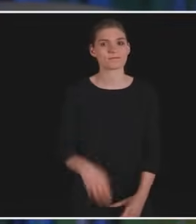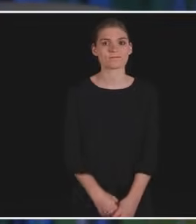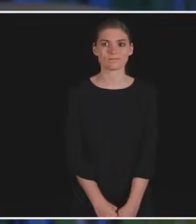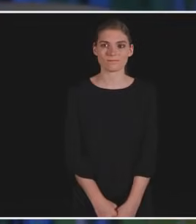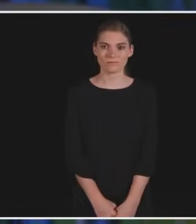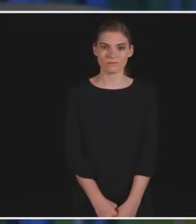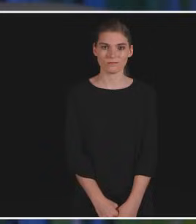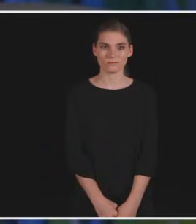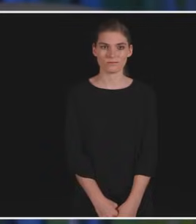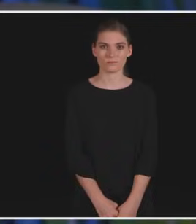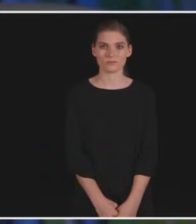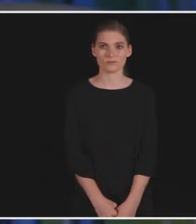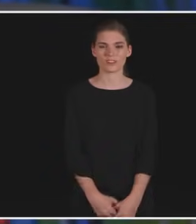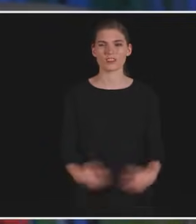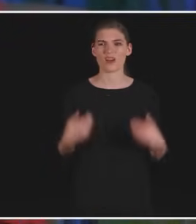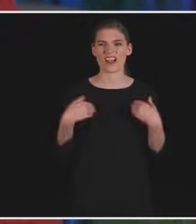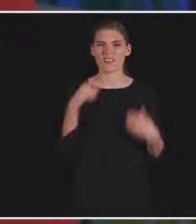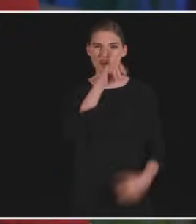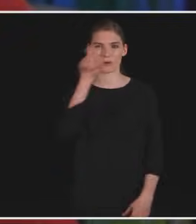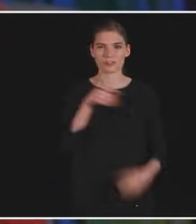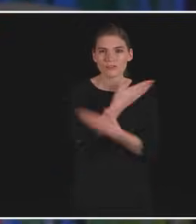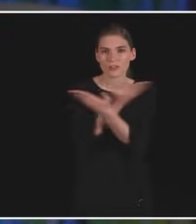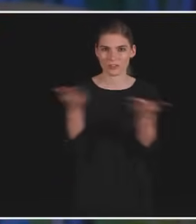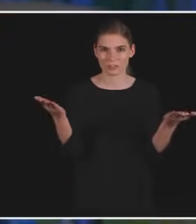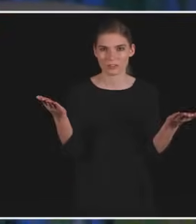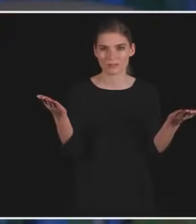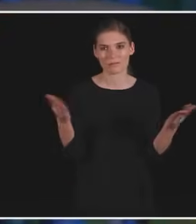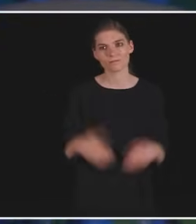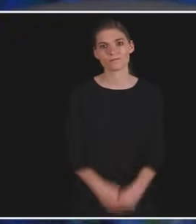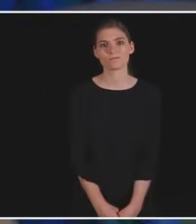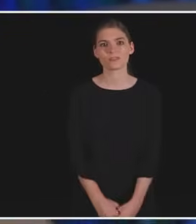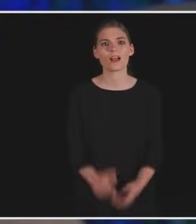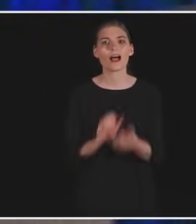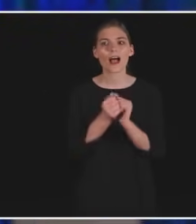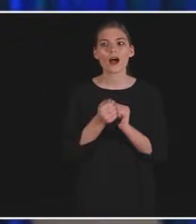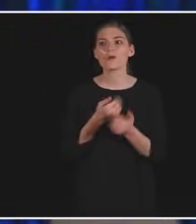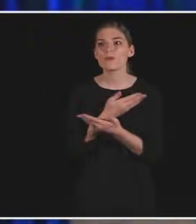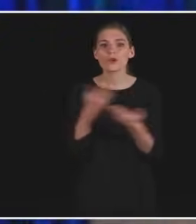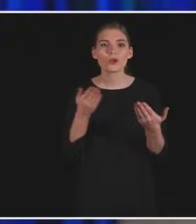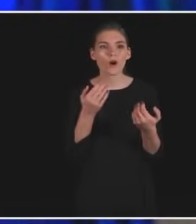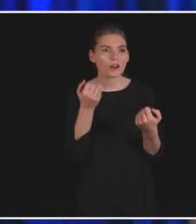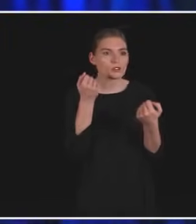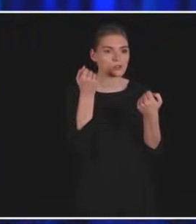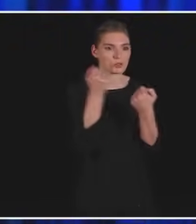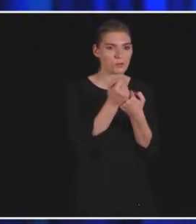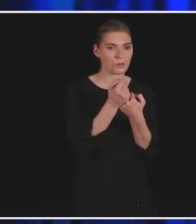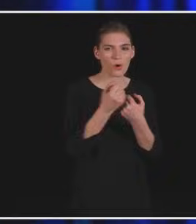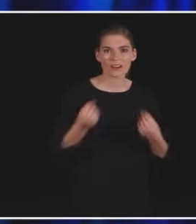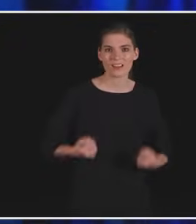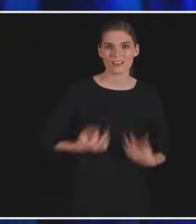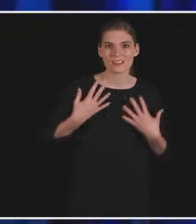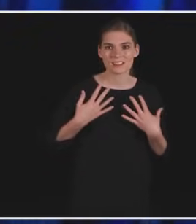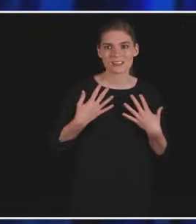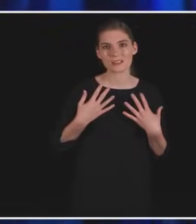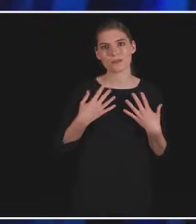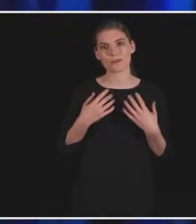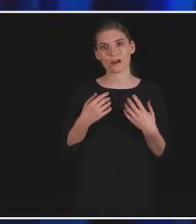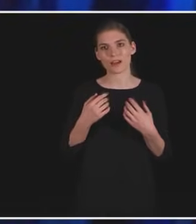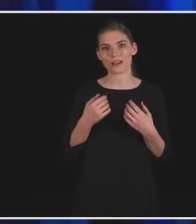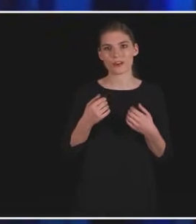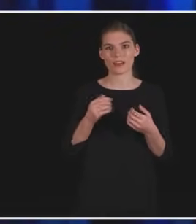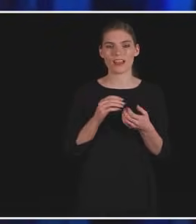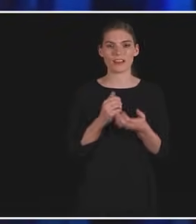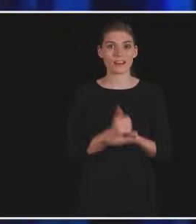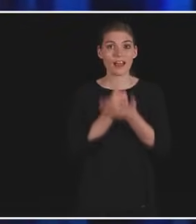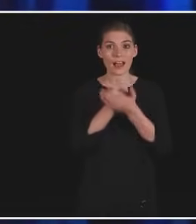understand. So, what I want to ask you today is, what will you do to give more kids access to